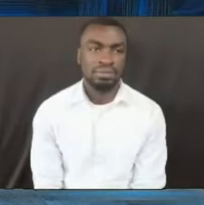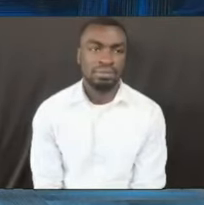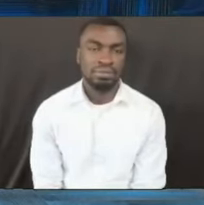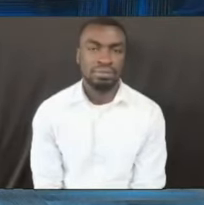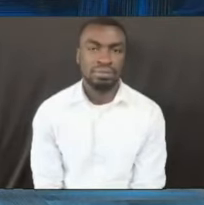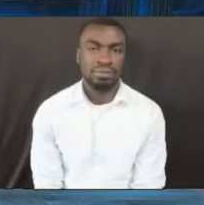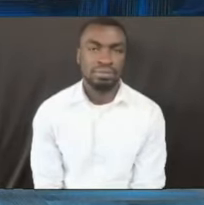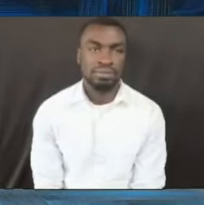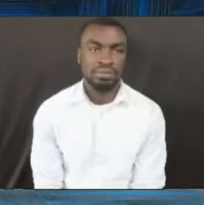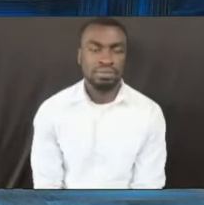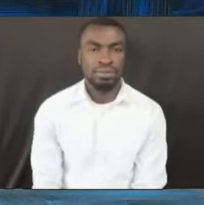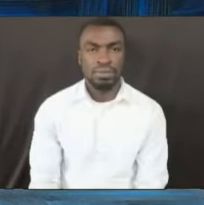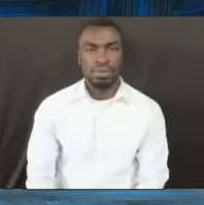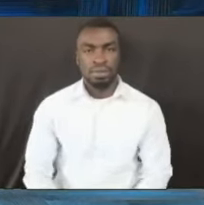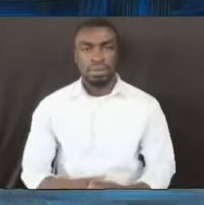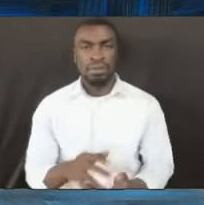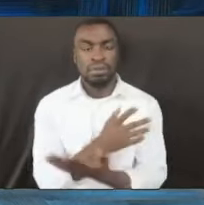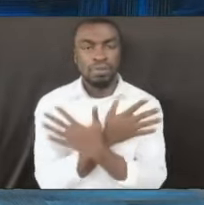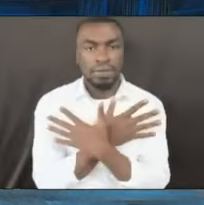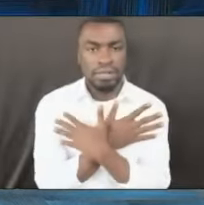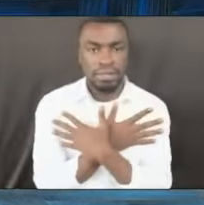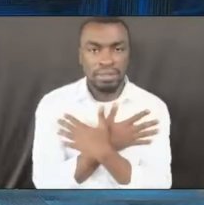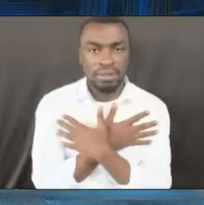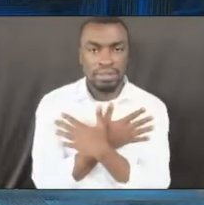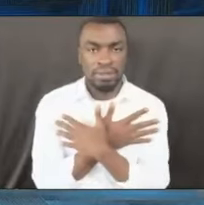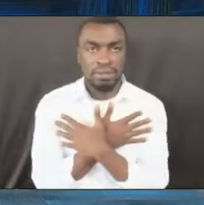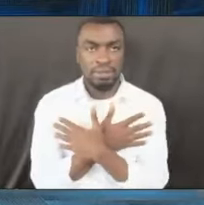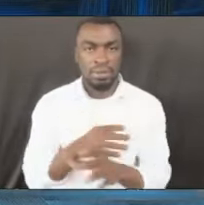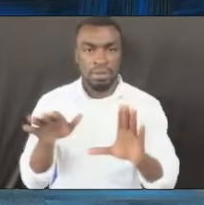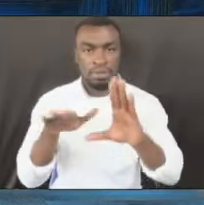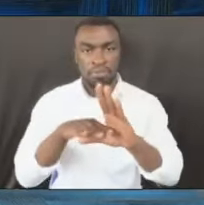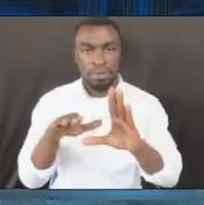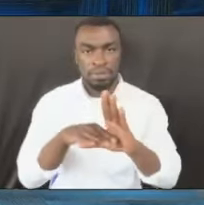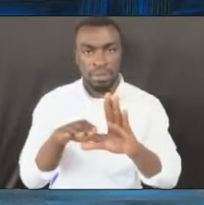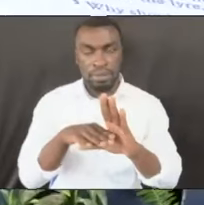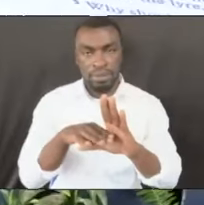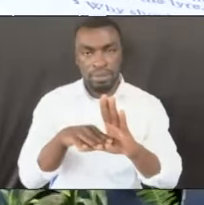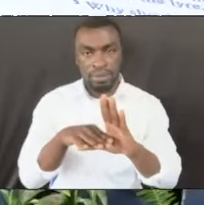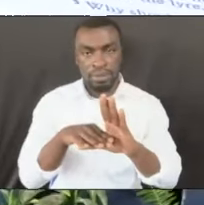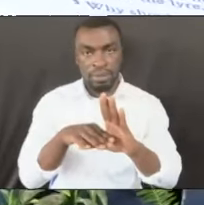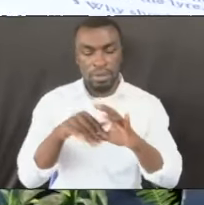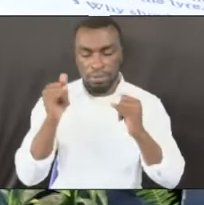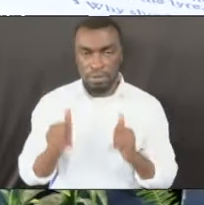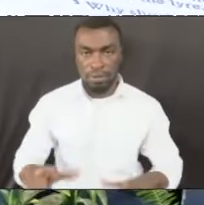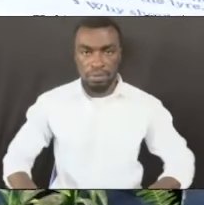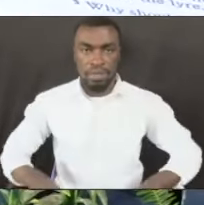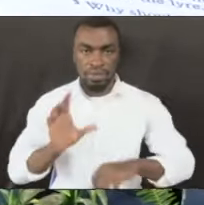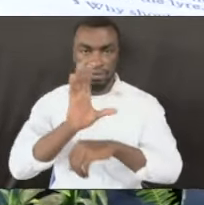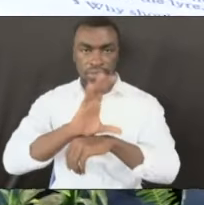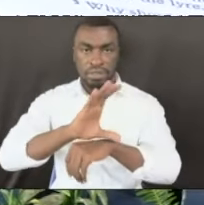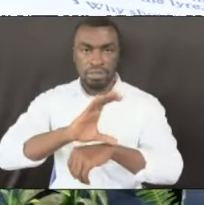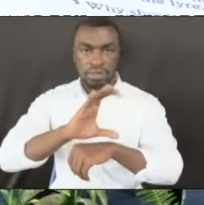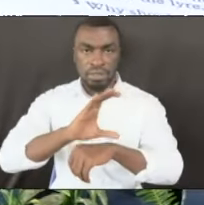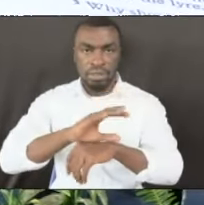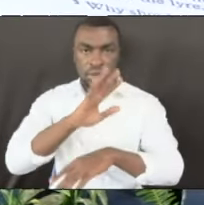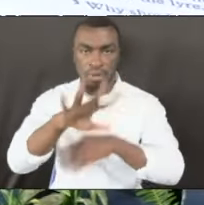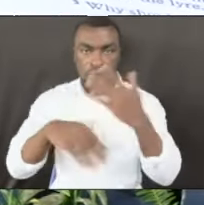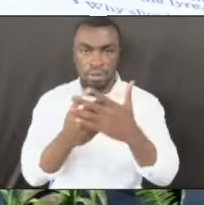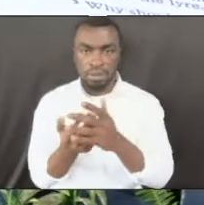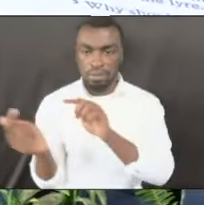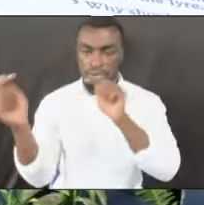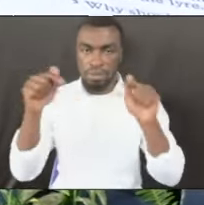beloved brothers and sisters, members of this dear New Life Church, all in